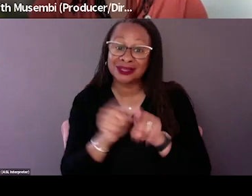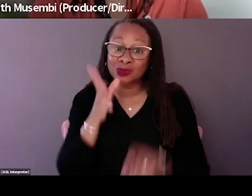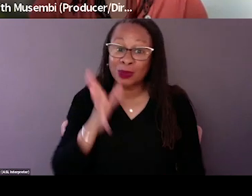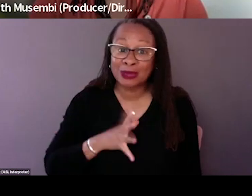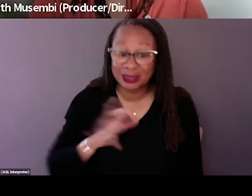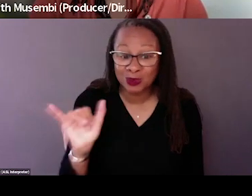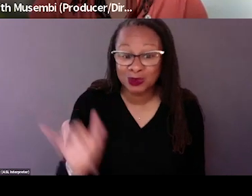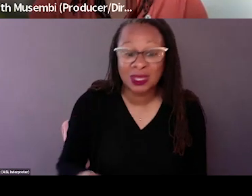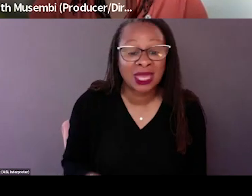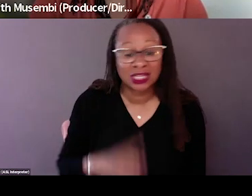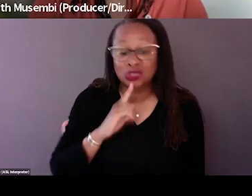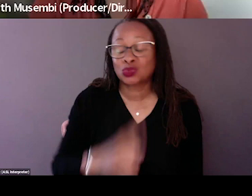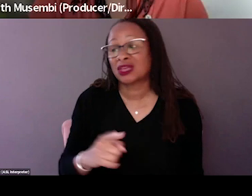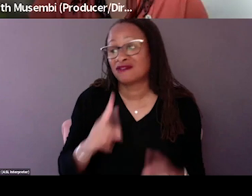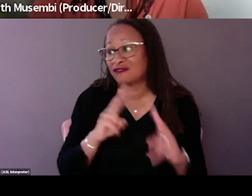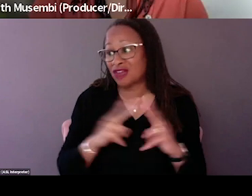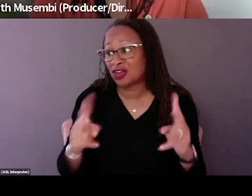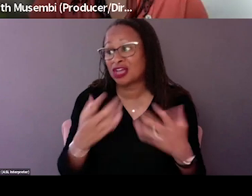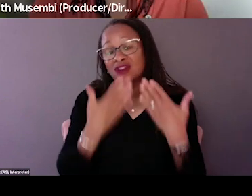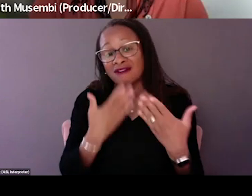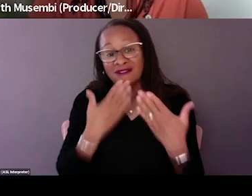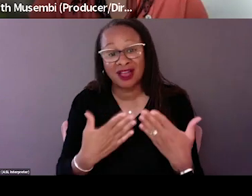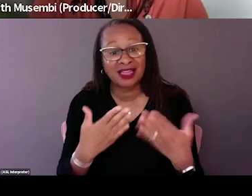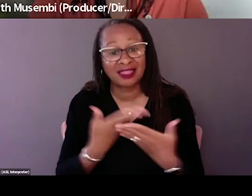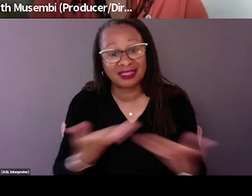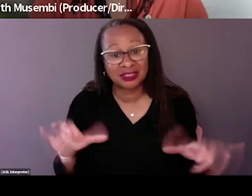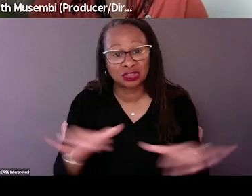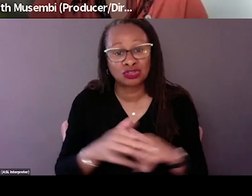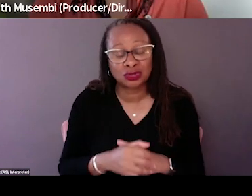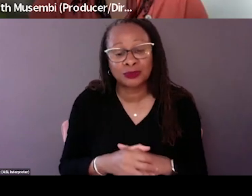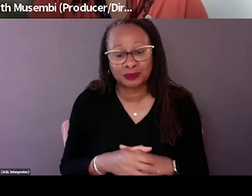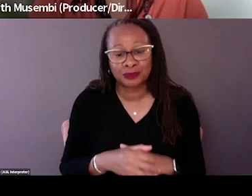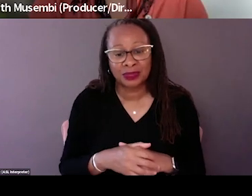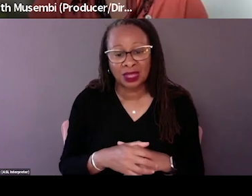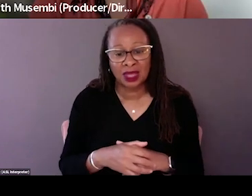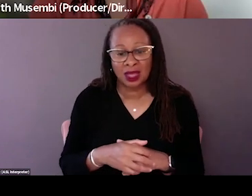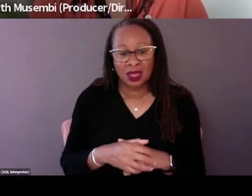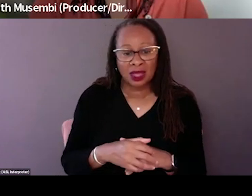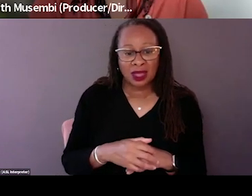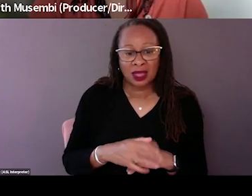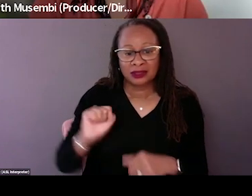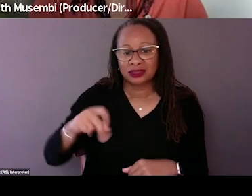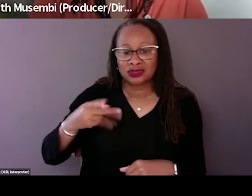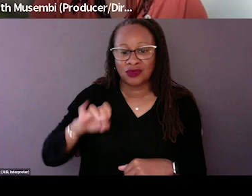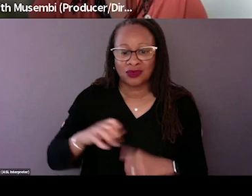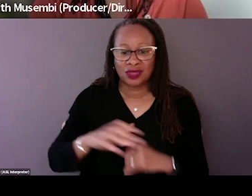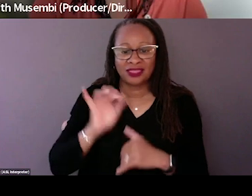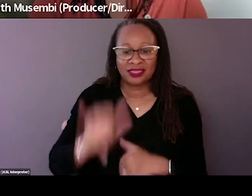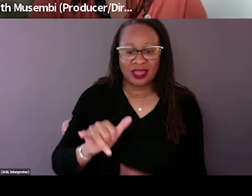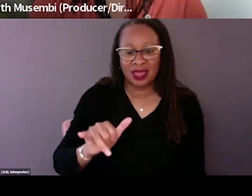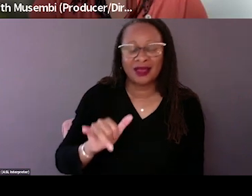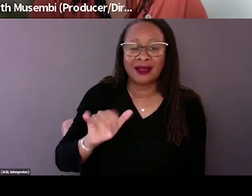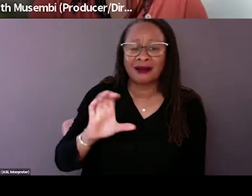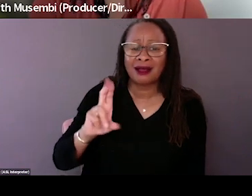It's been a hugely gratifying thing to do. At times, as Sophie says, pretty awful as well. I mean, when that hyena cub was murdered by her